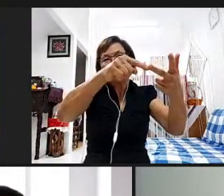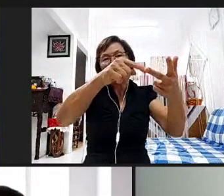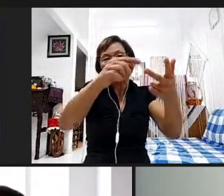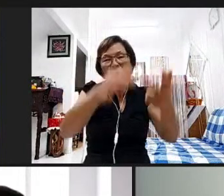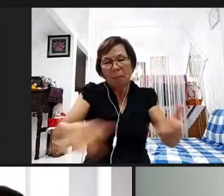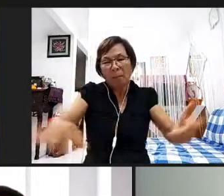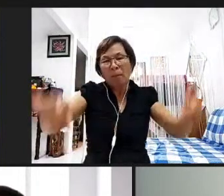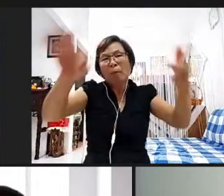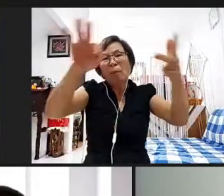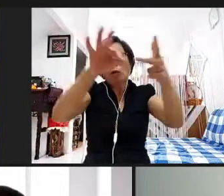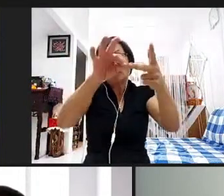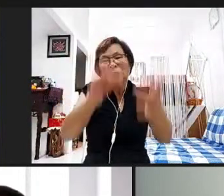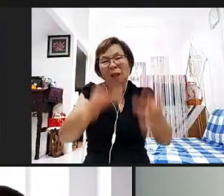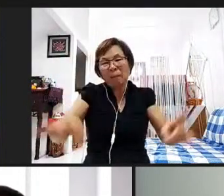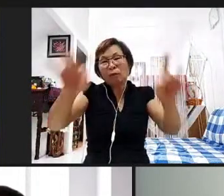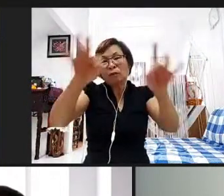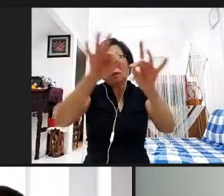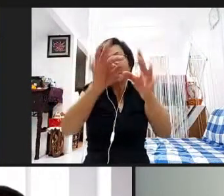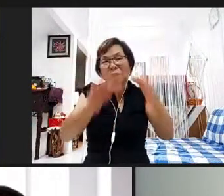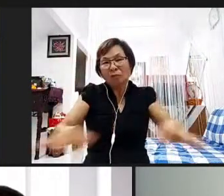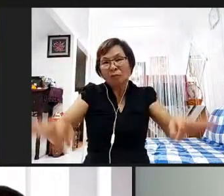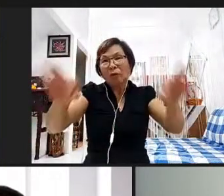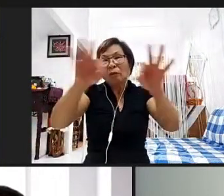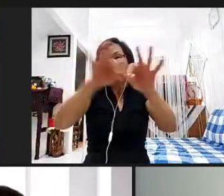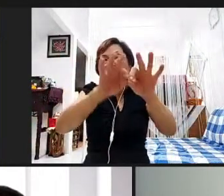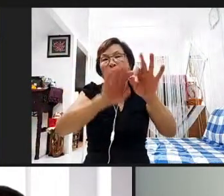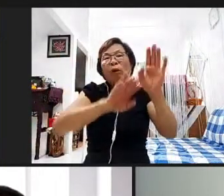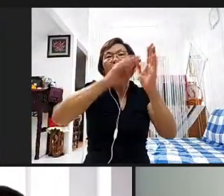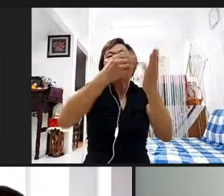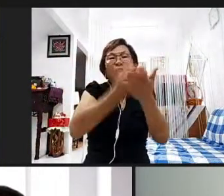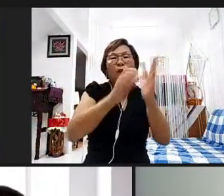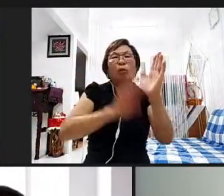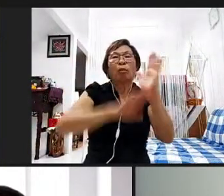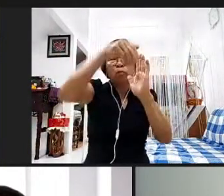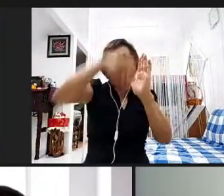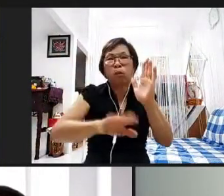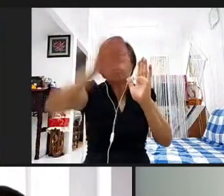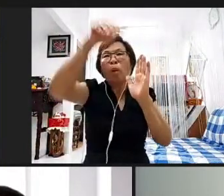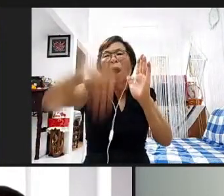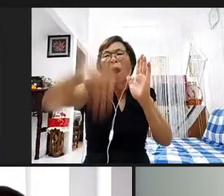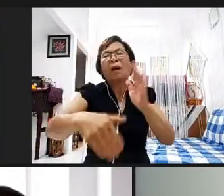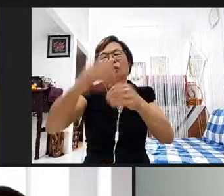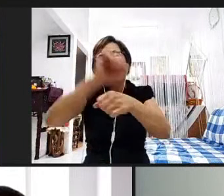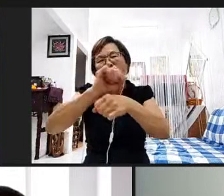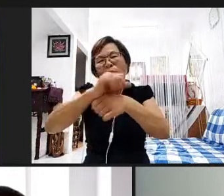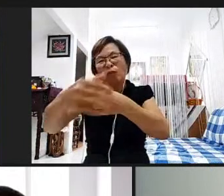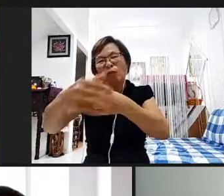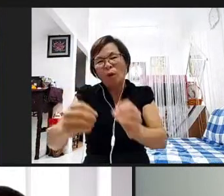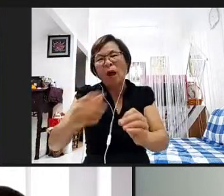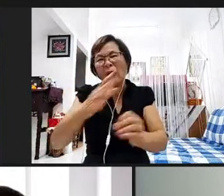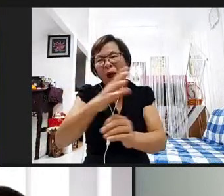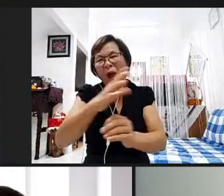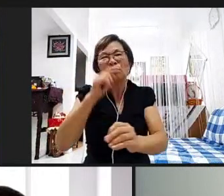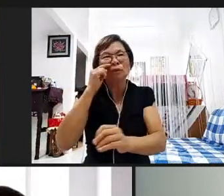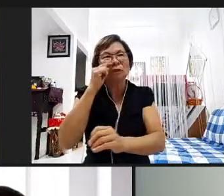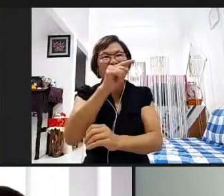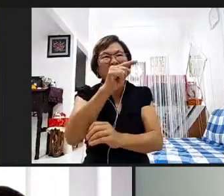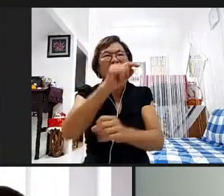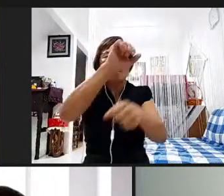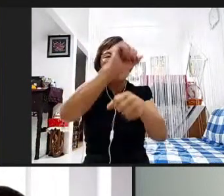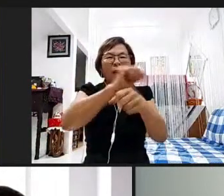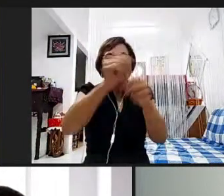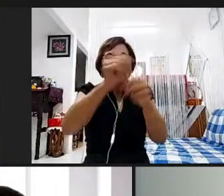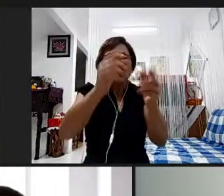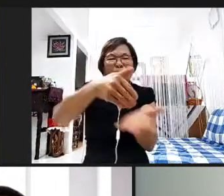important, looking at the volatile economy and the workplace. And of course, we have actually seen retrenchment